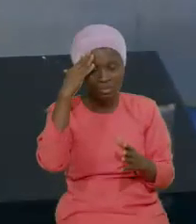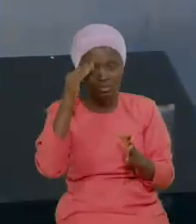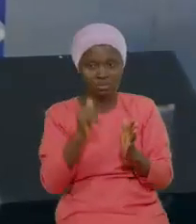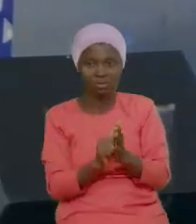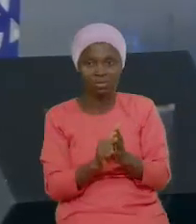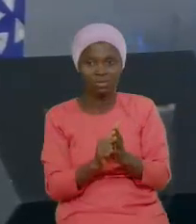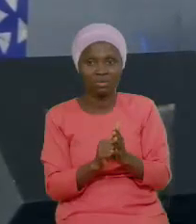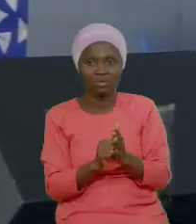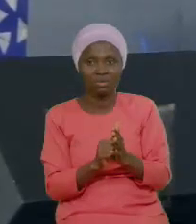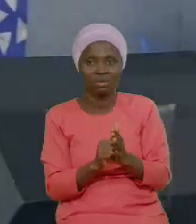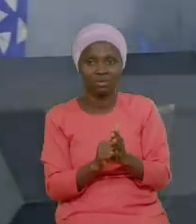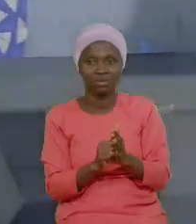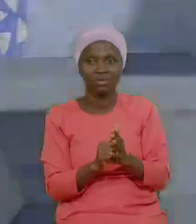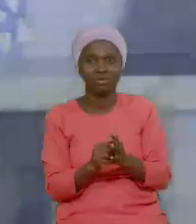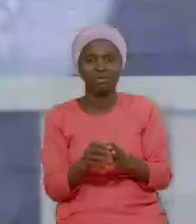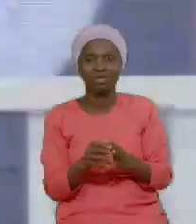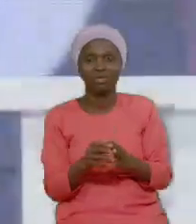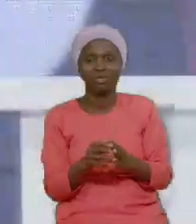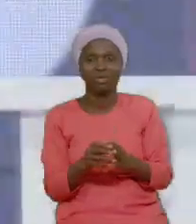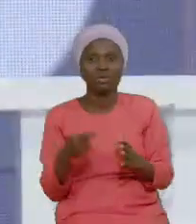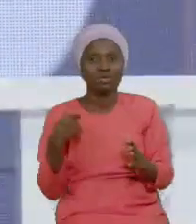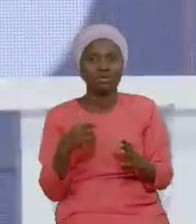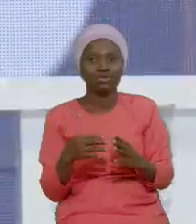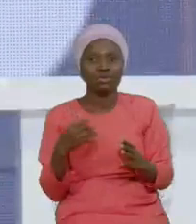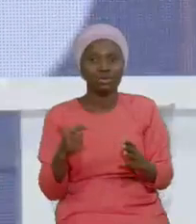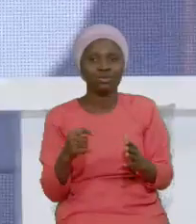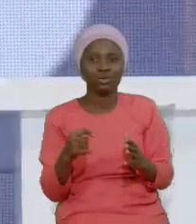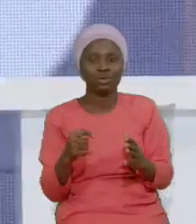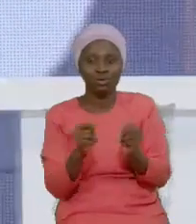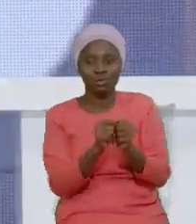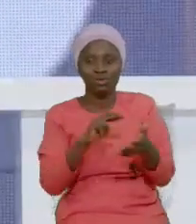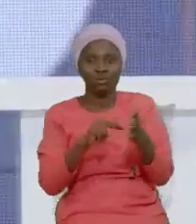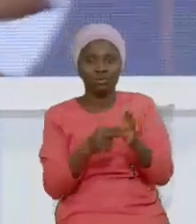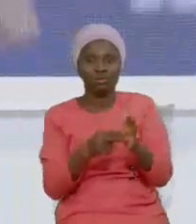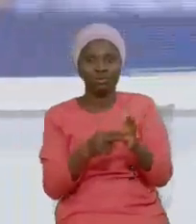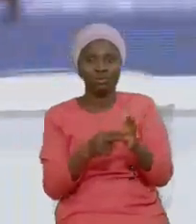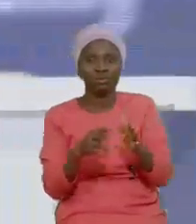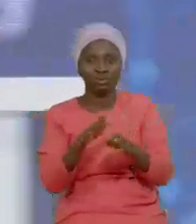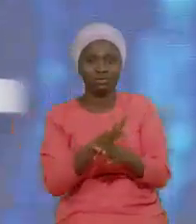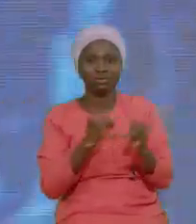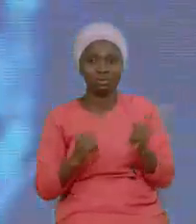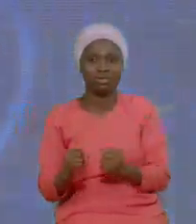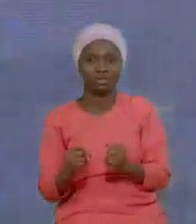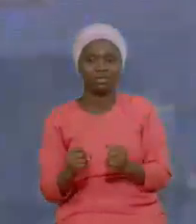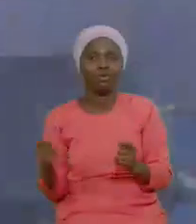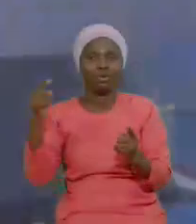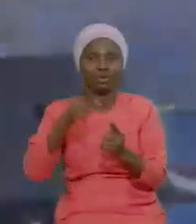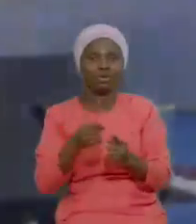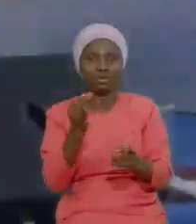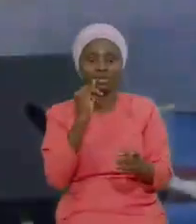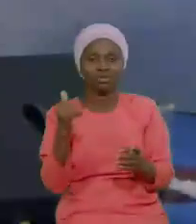cannot play football very well with purposeful strength, except there is a goal